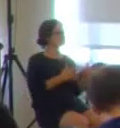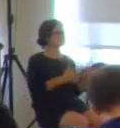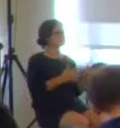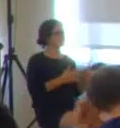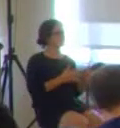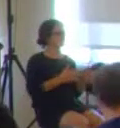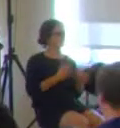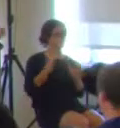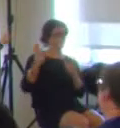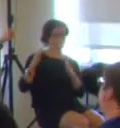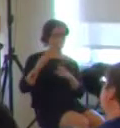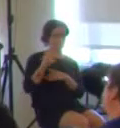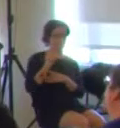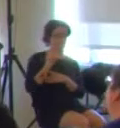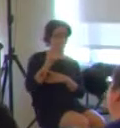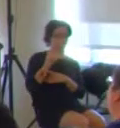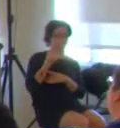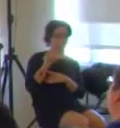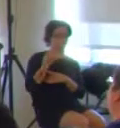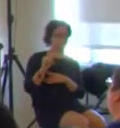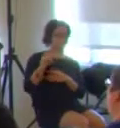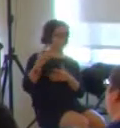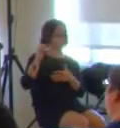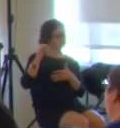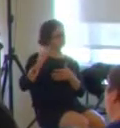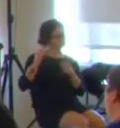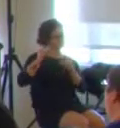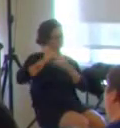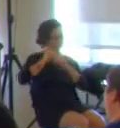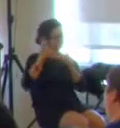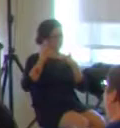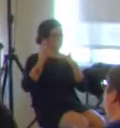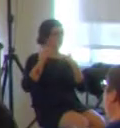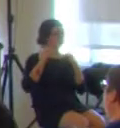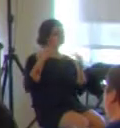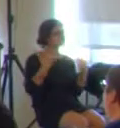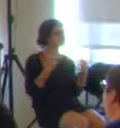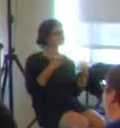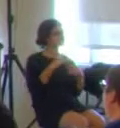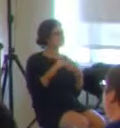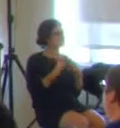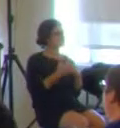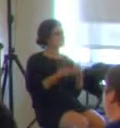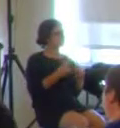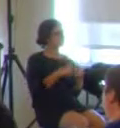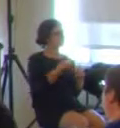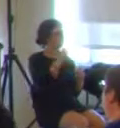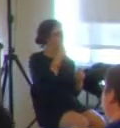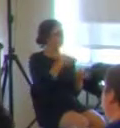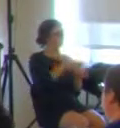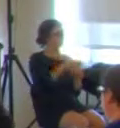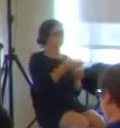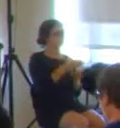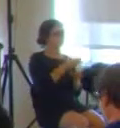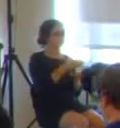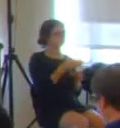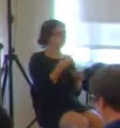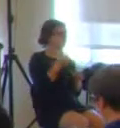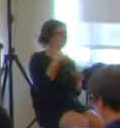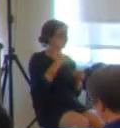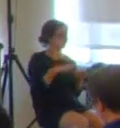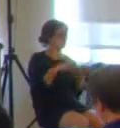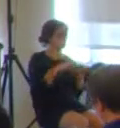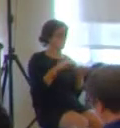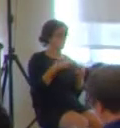the toolkit to how I apply some of these things in private practice, because I think what's really important is that even if you